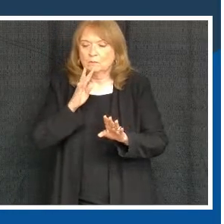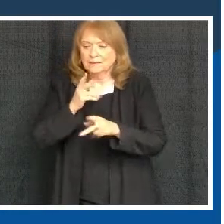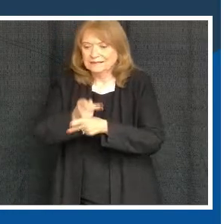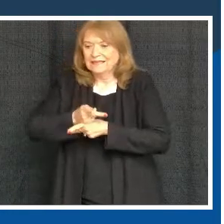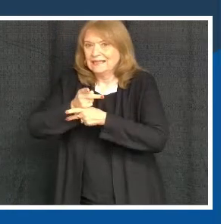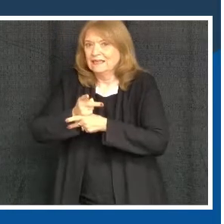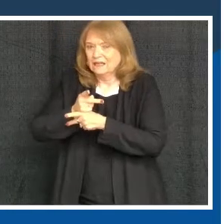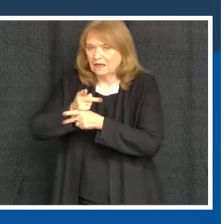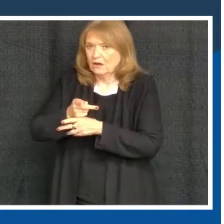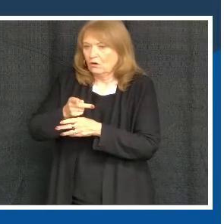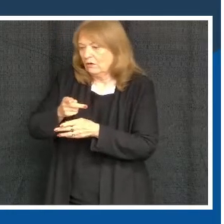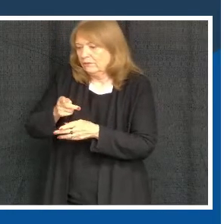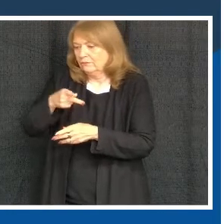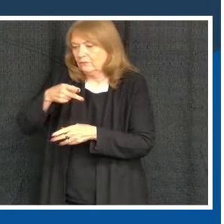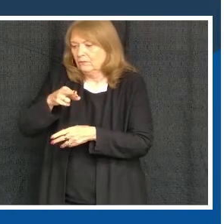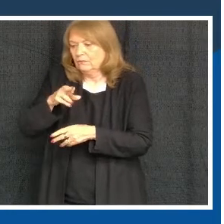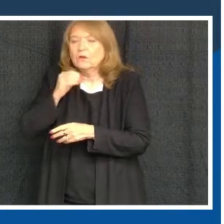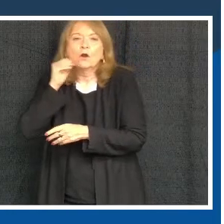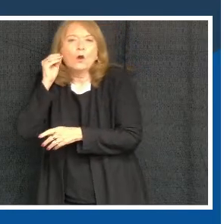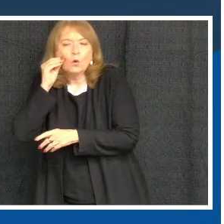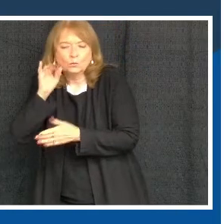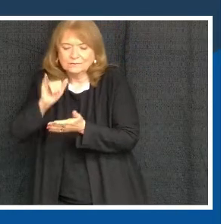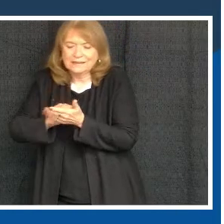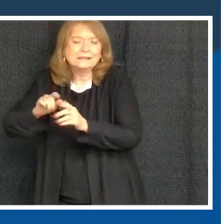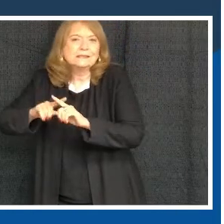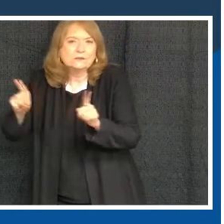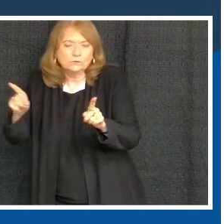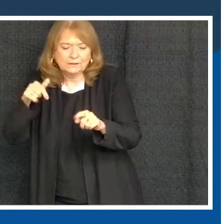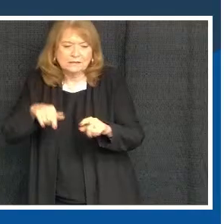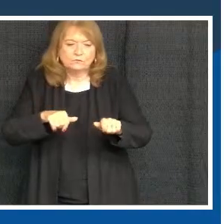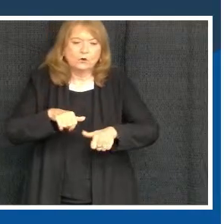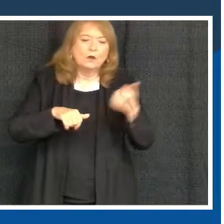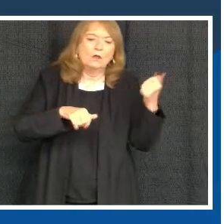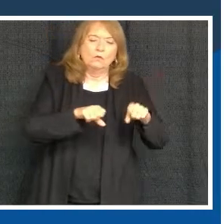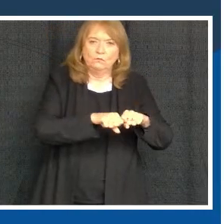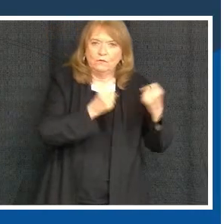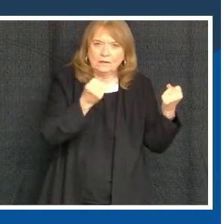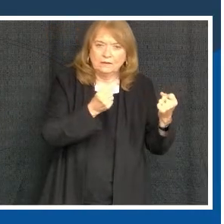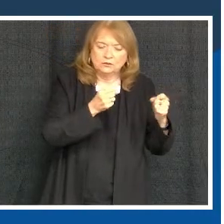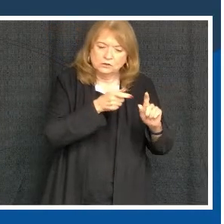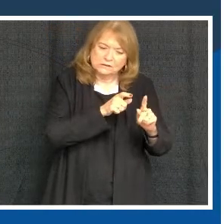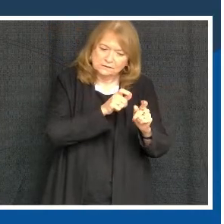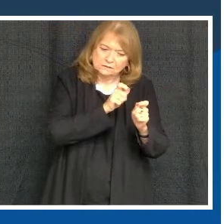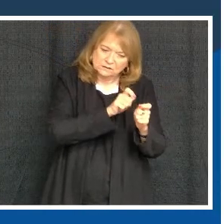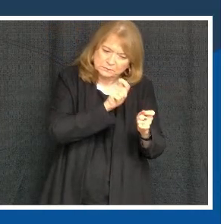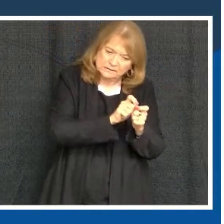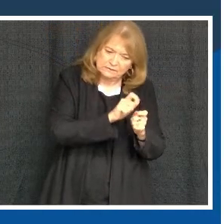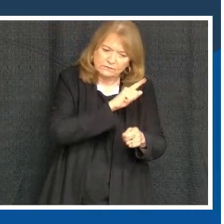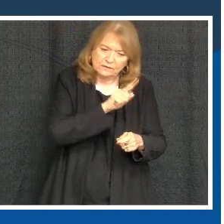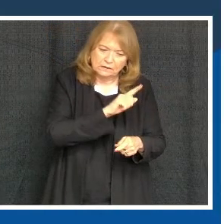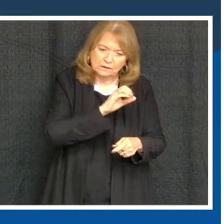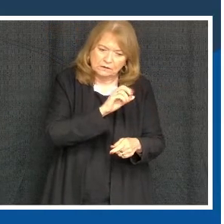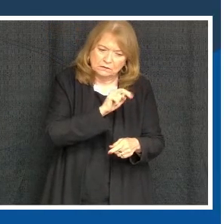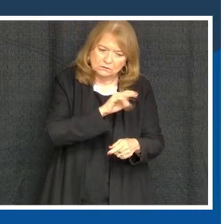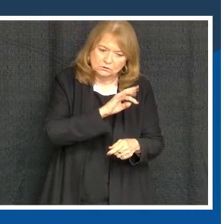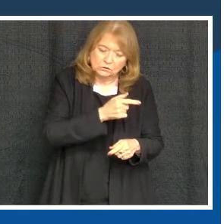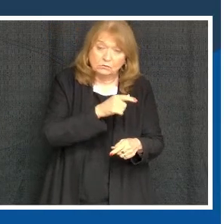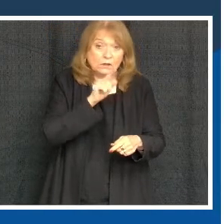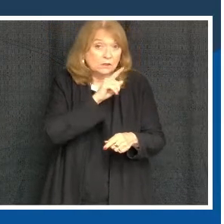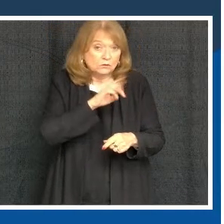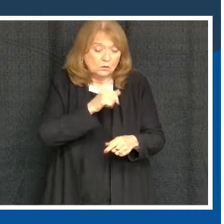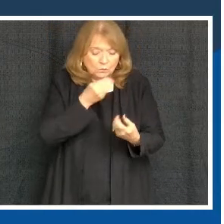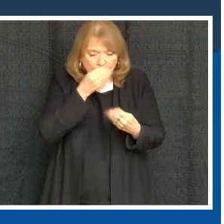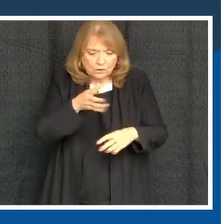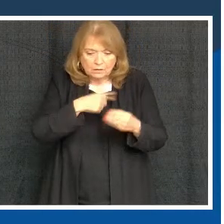already on the books. So this is for other type of violations that are specific to the zoning. Zoning has nothing, we don't say anything about your grass height. That's in a care of